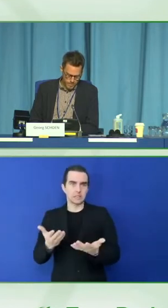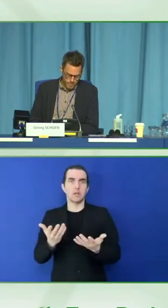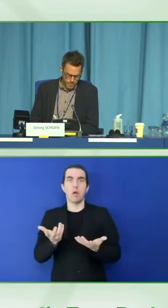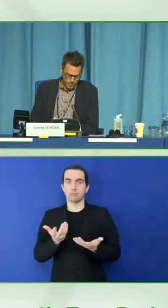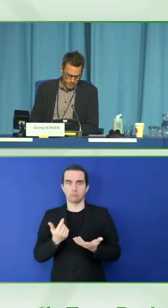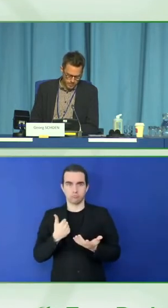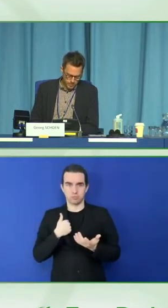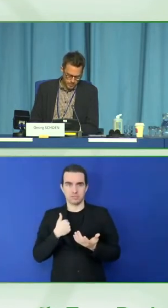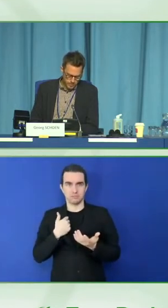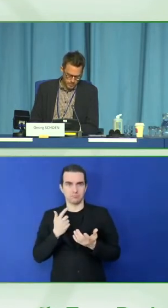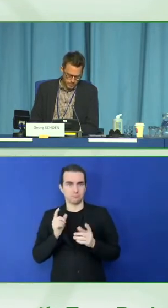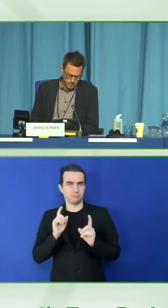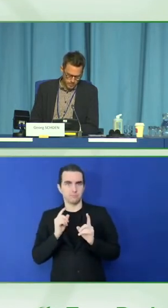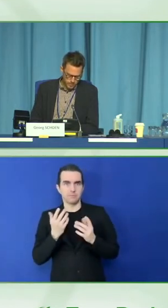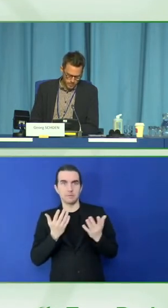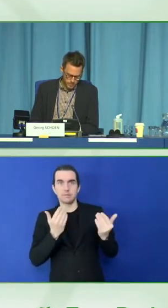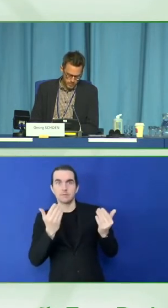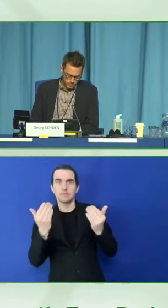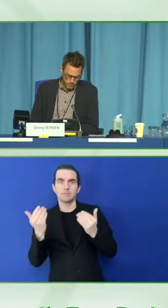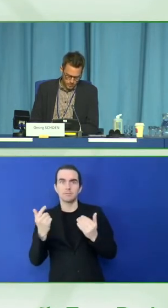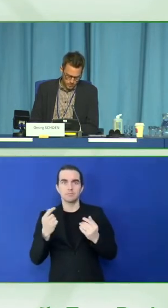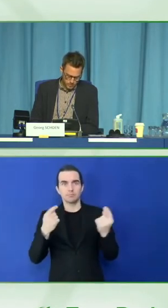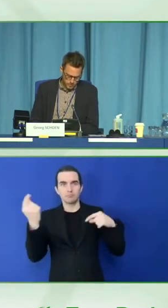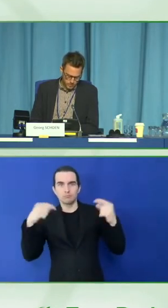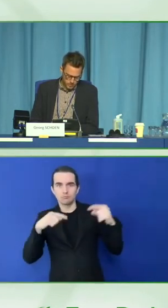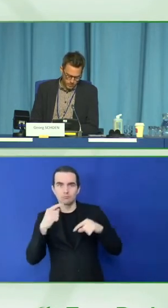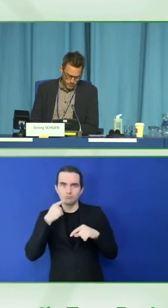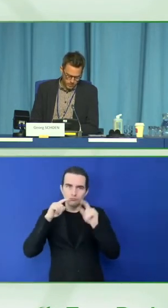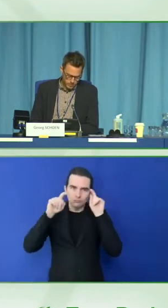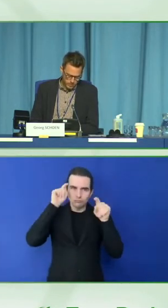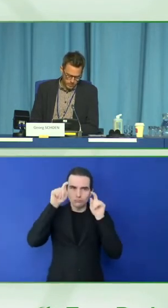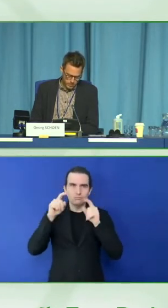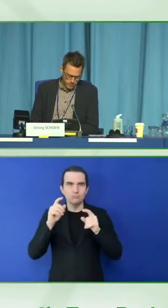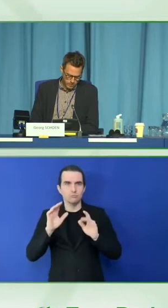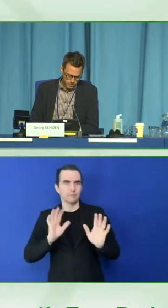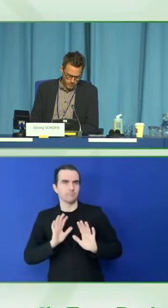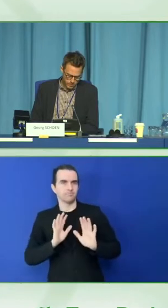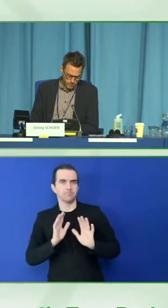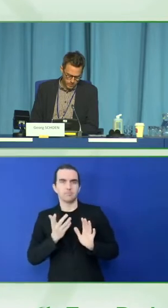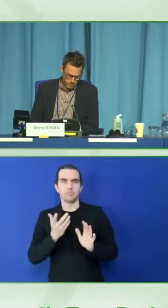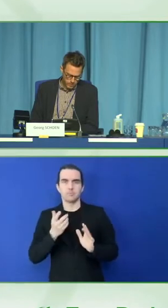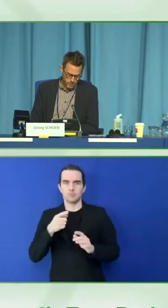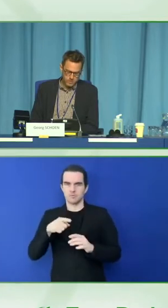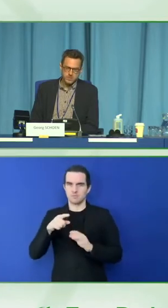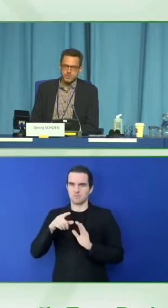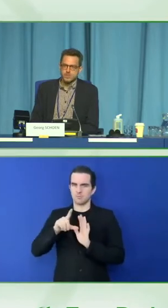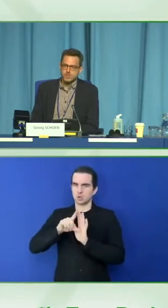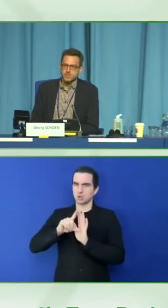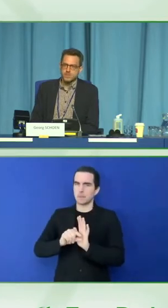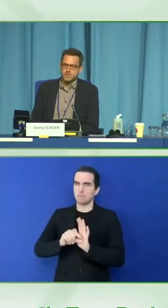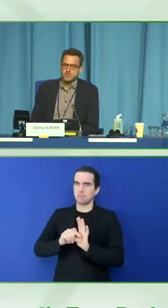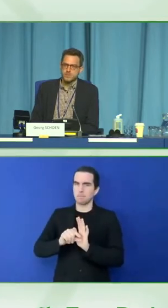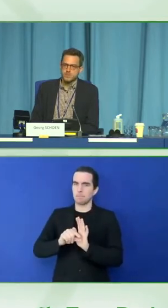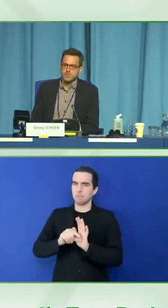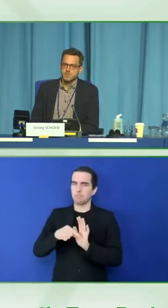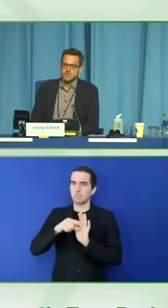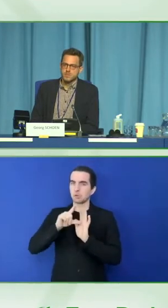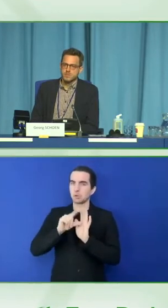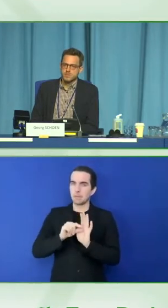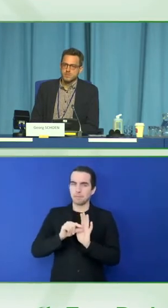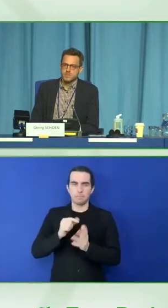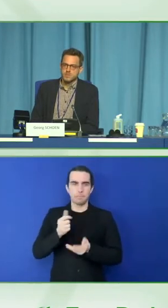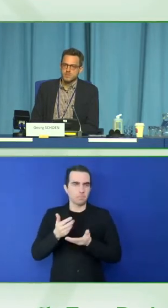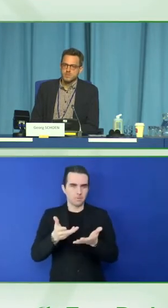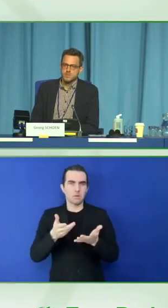large instances which WHO did a study about of abandonment of assistive technology. That means that,